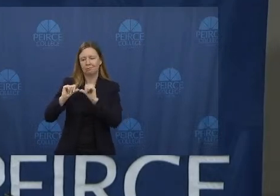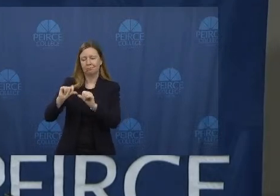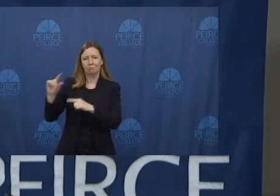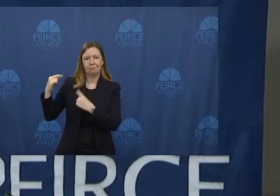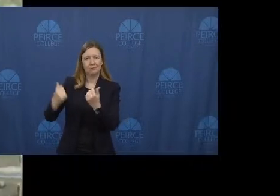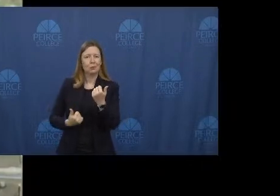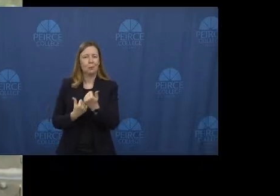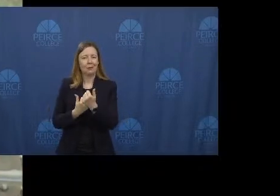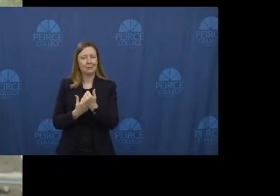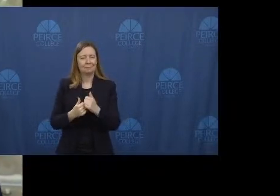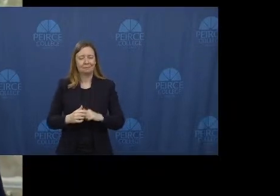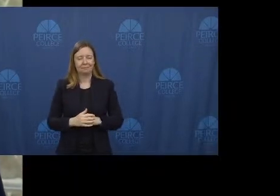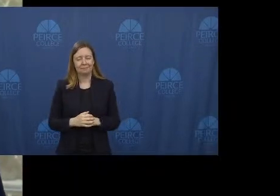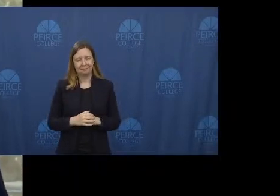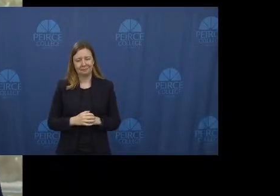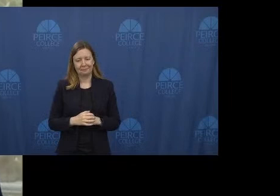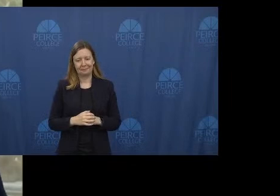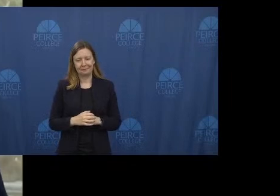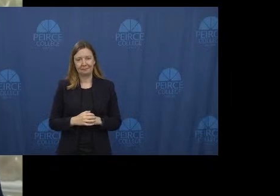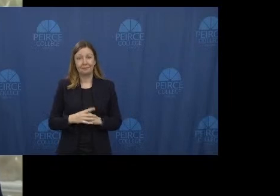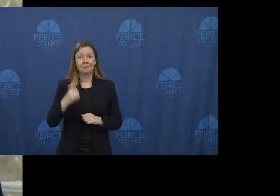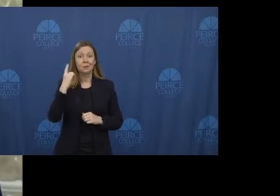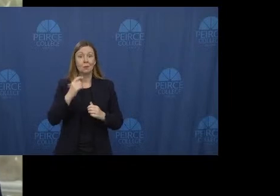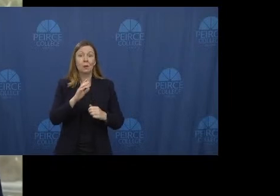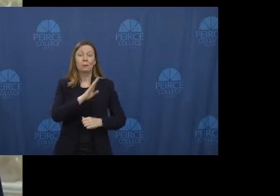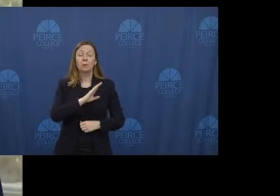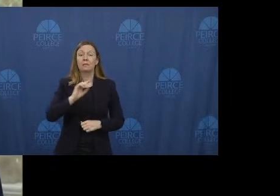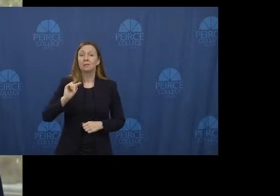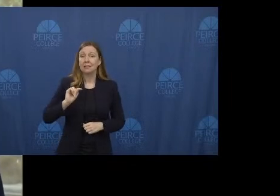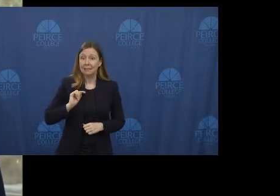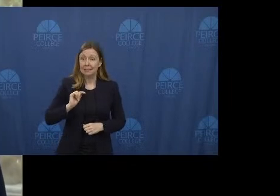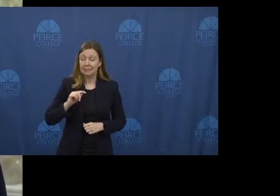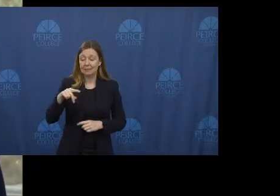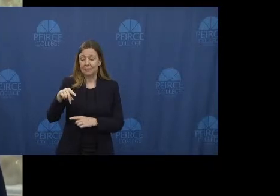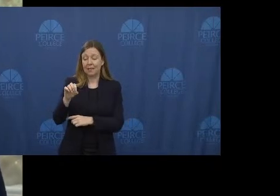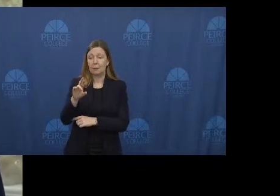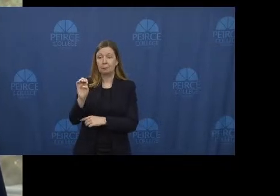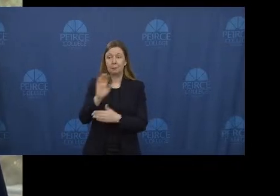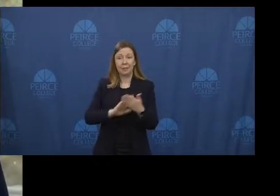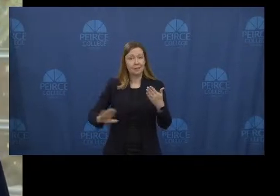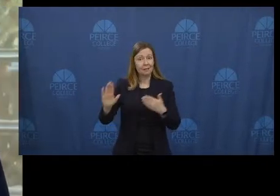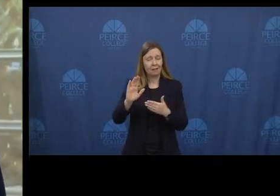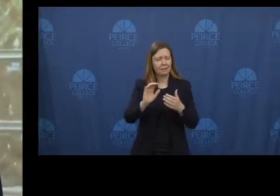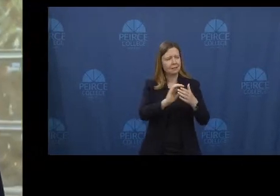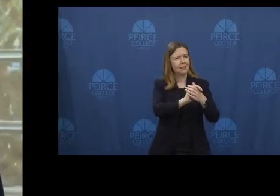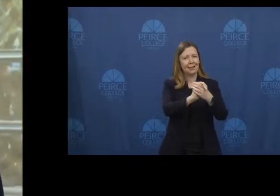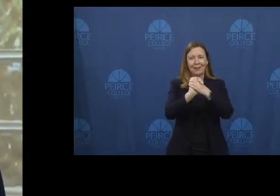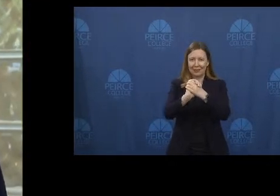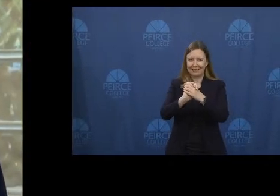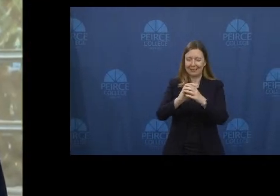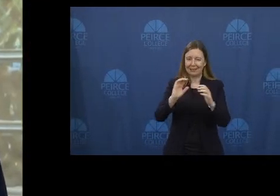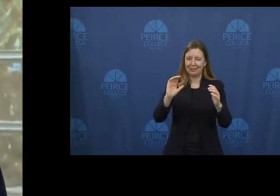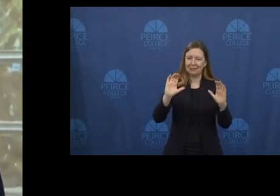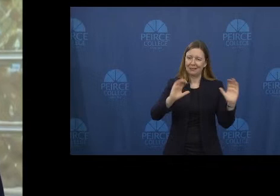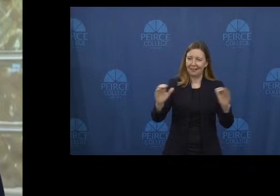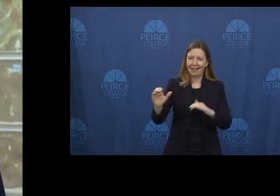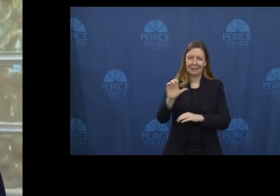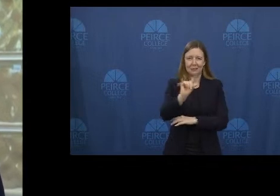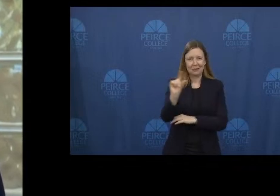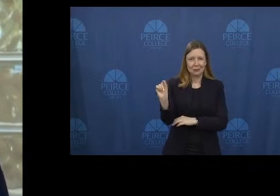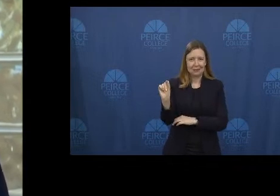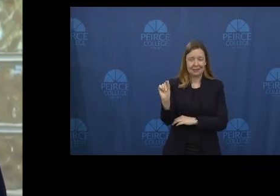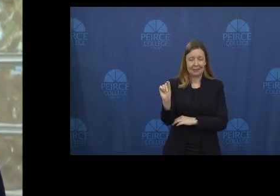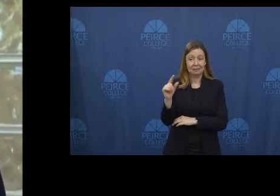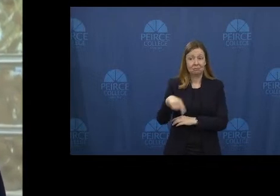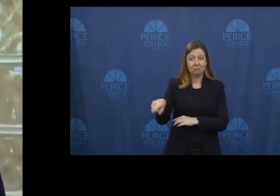support. On behalf of the Board of Trustees at Peirce College, congratulations to the class of 2020. While